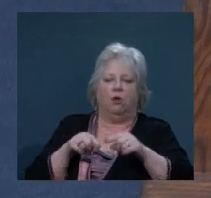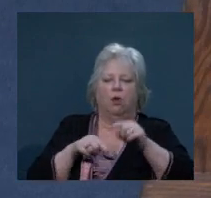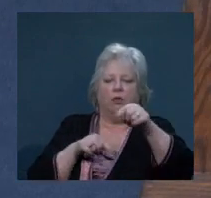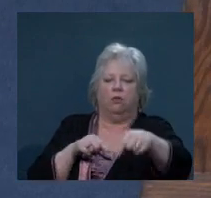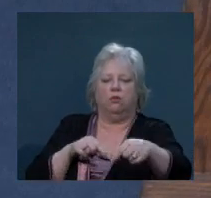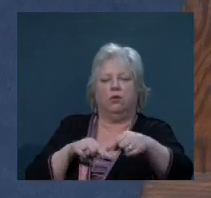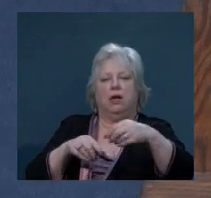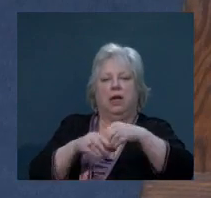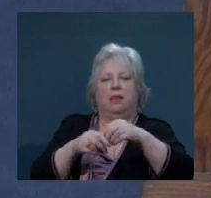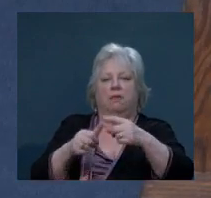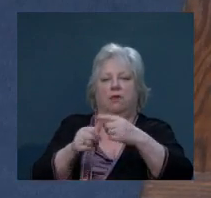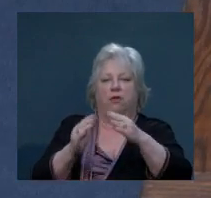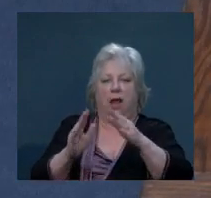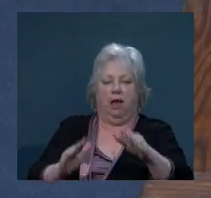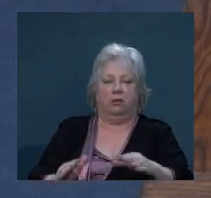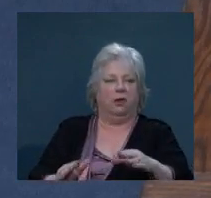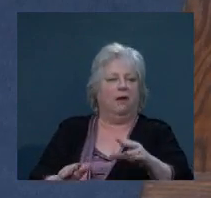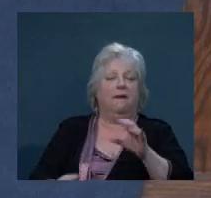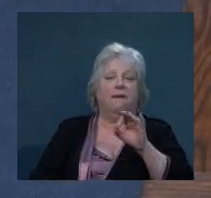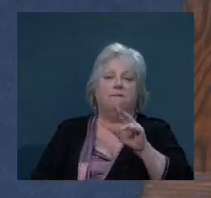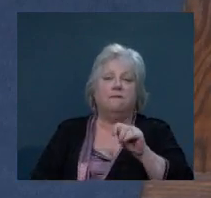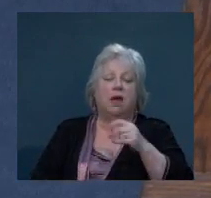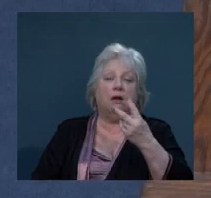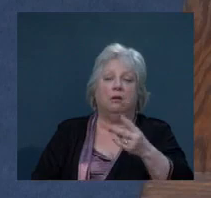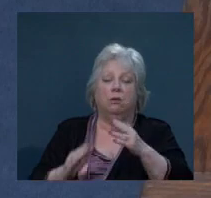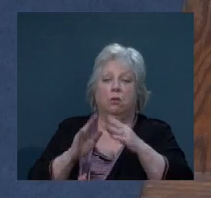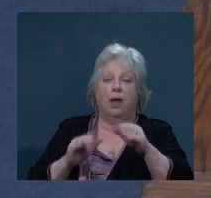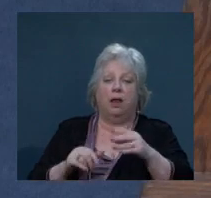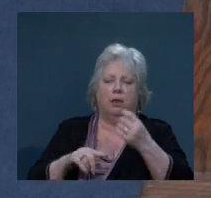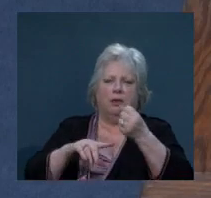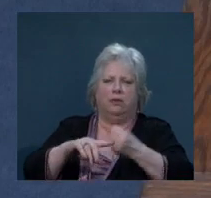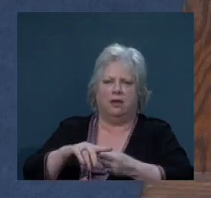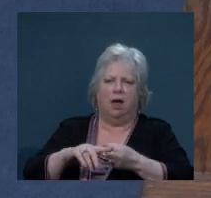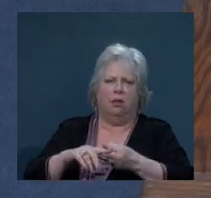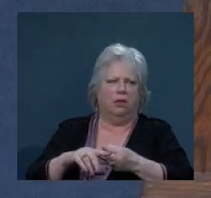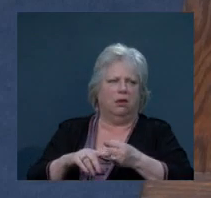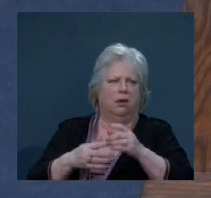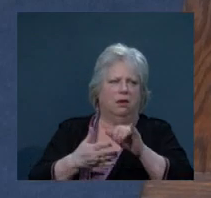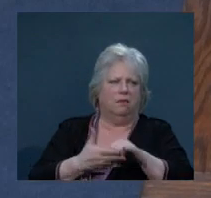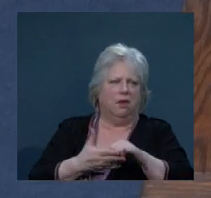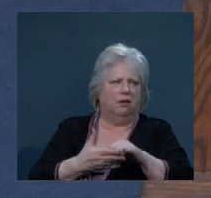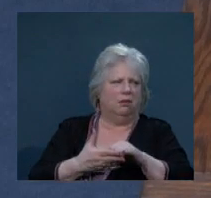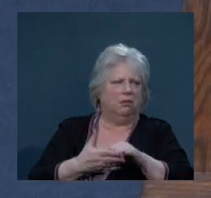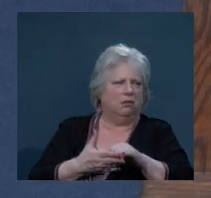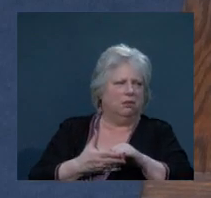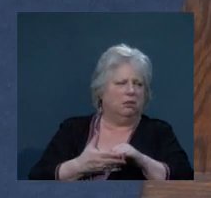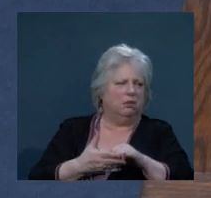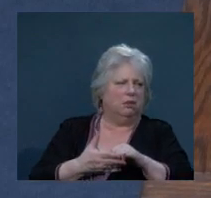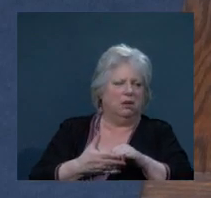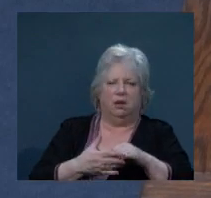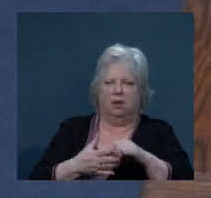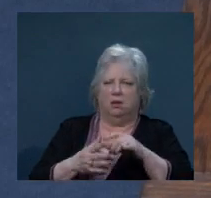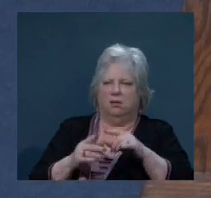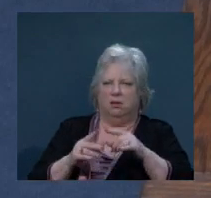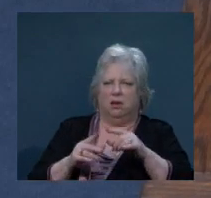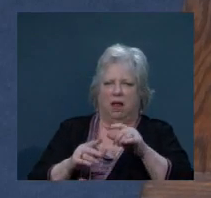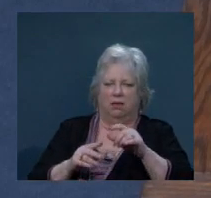on the south. In fact, the 2 houses on the south of that, maybe you could do your little arrow